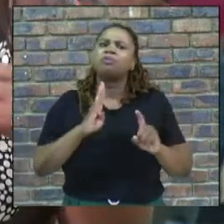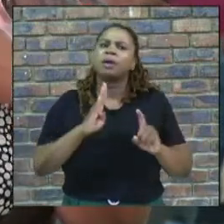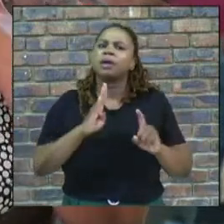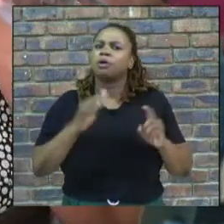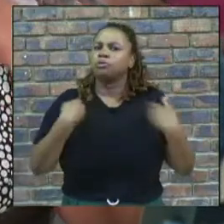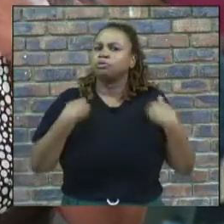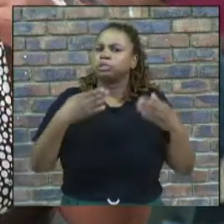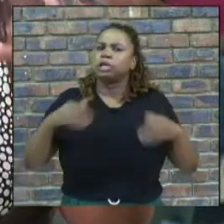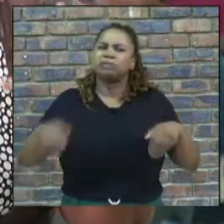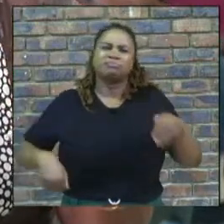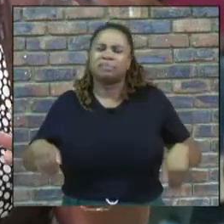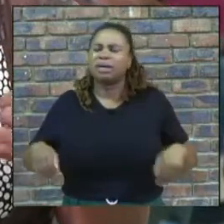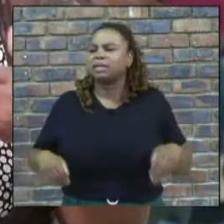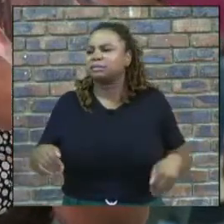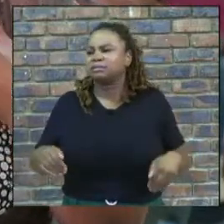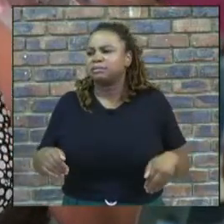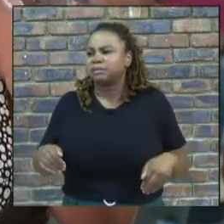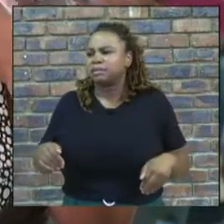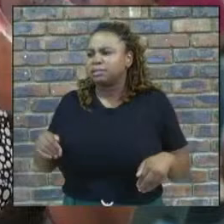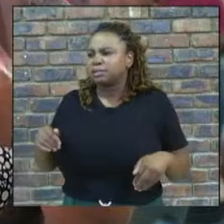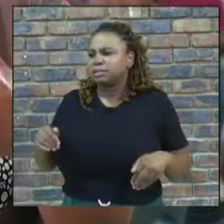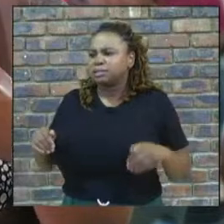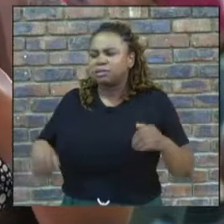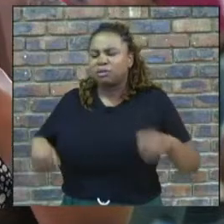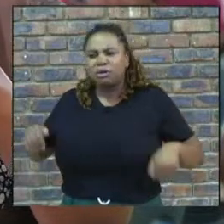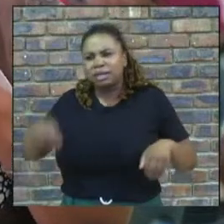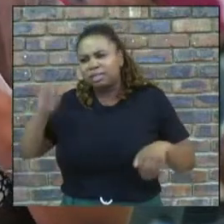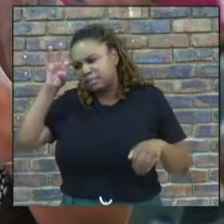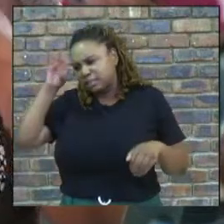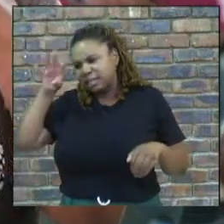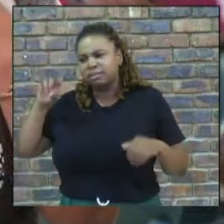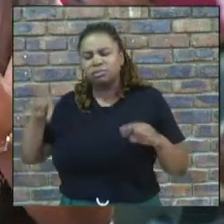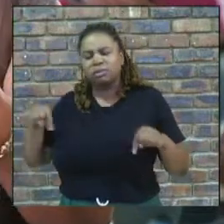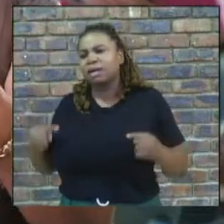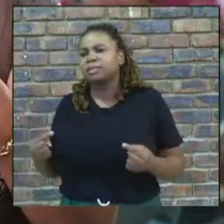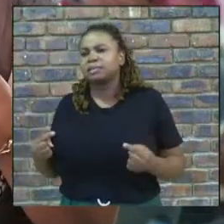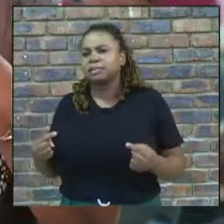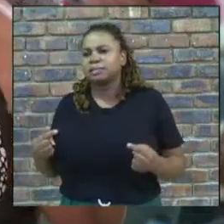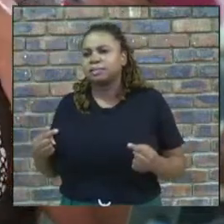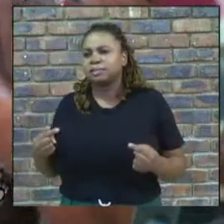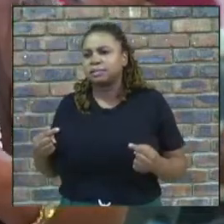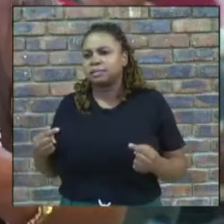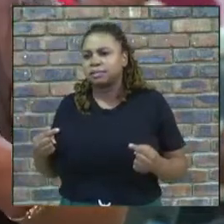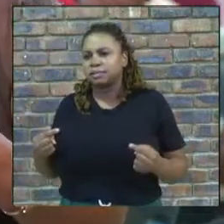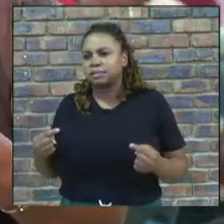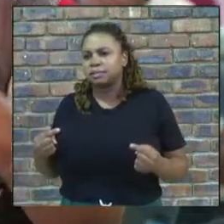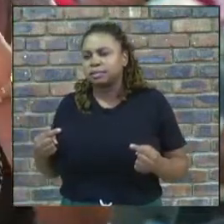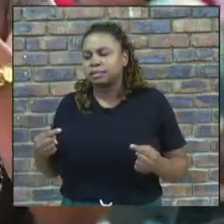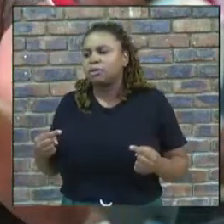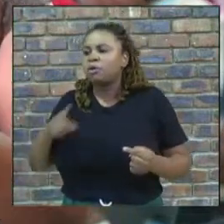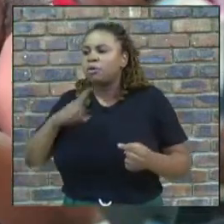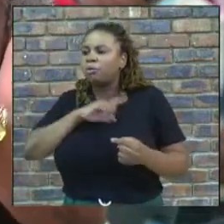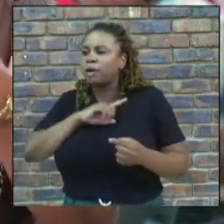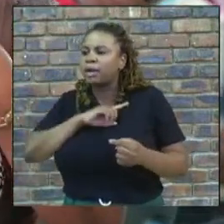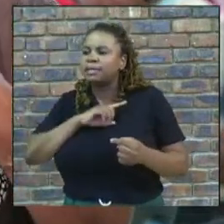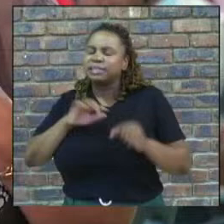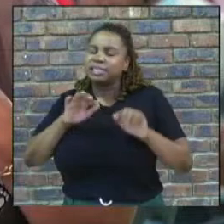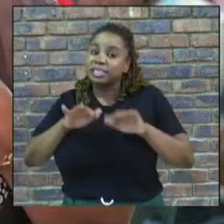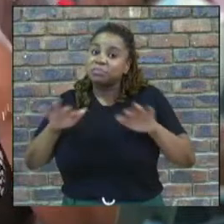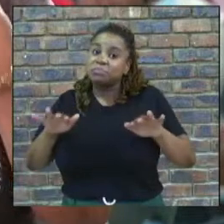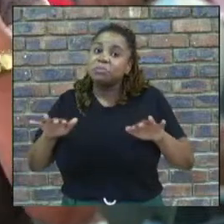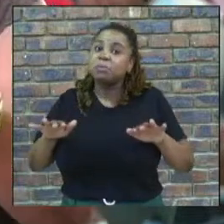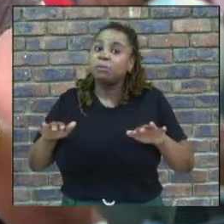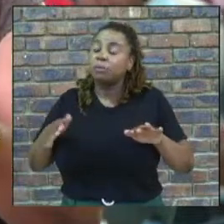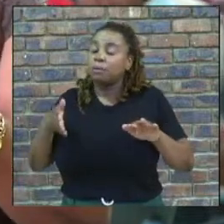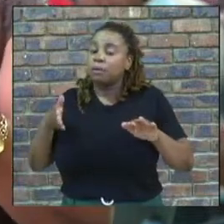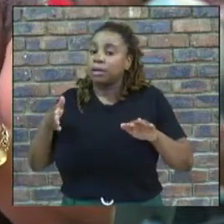legezi sithole igasi sizokwazi ukuyithengisa because kunabanye abantu abangahlali la abawenzako lo msebenzi